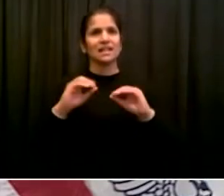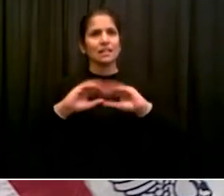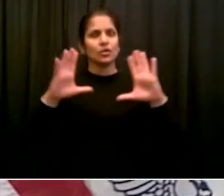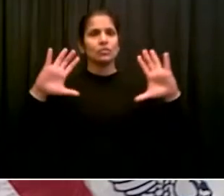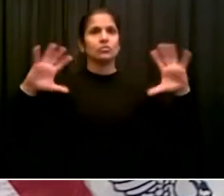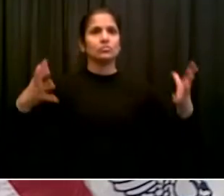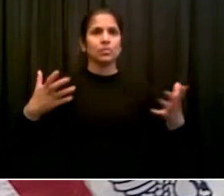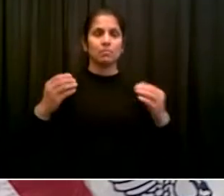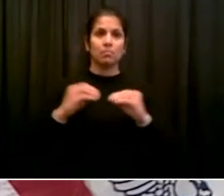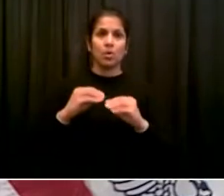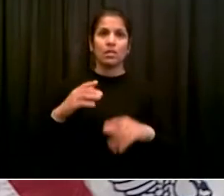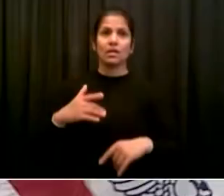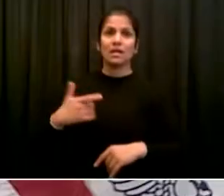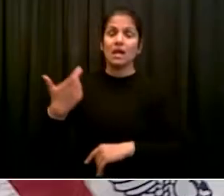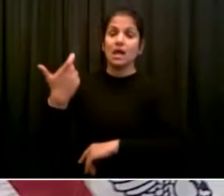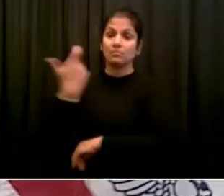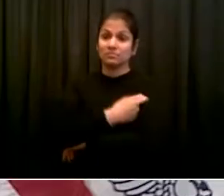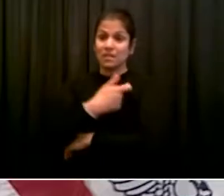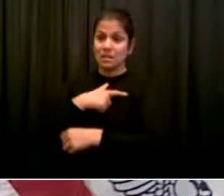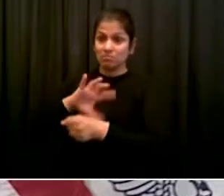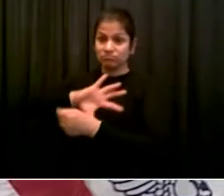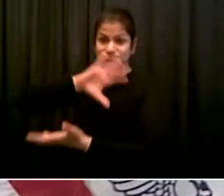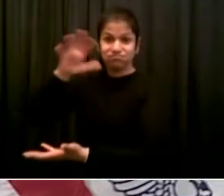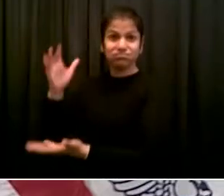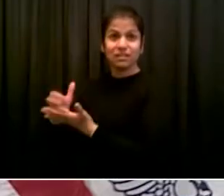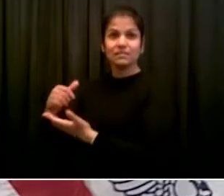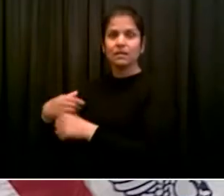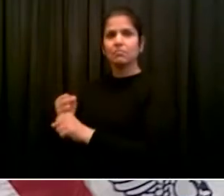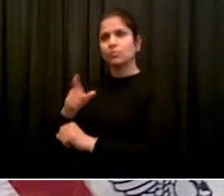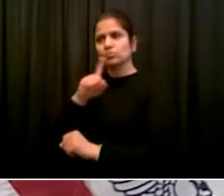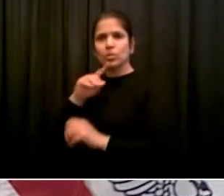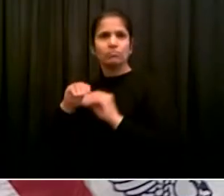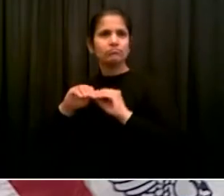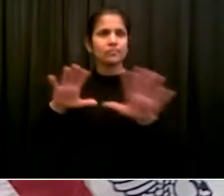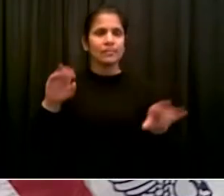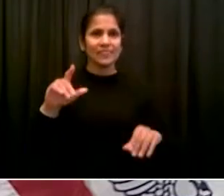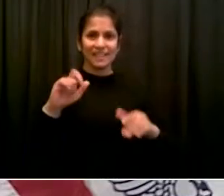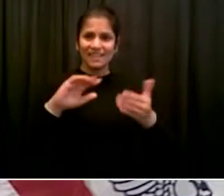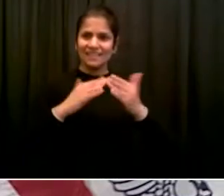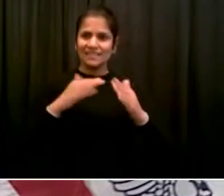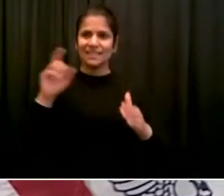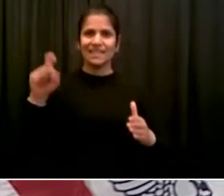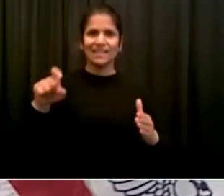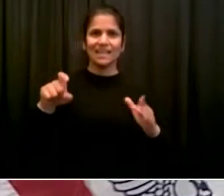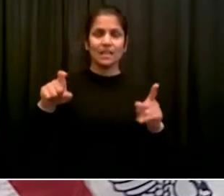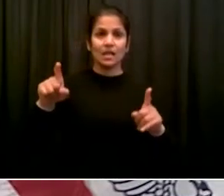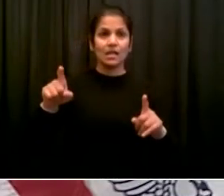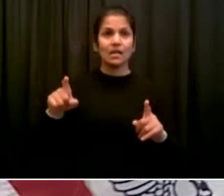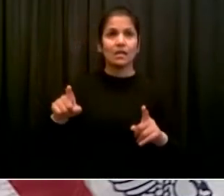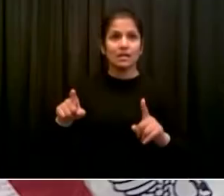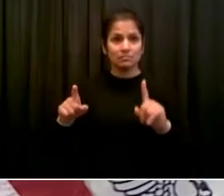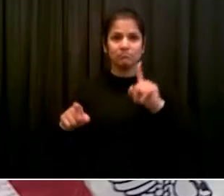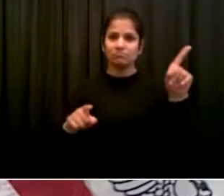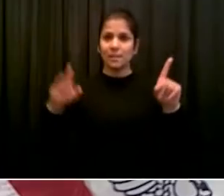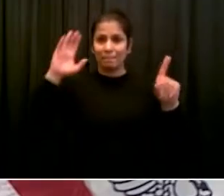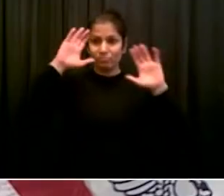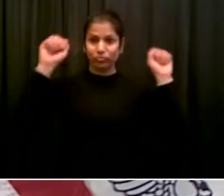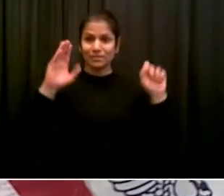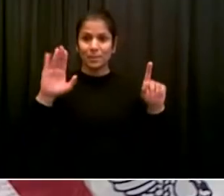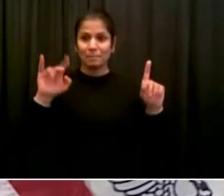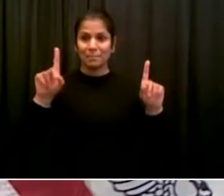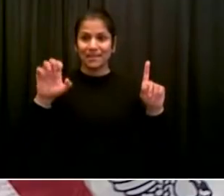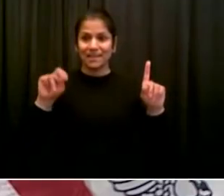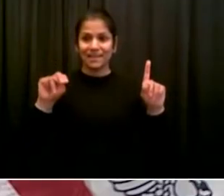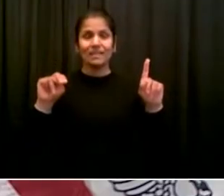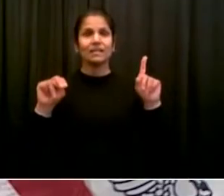else does the city need to carry out President Biden's edict, for lack of a better word, that all adults